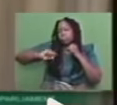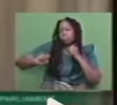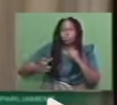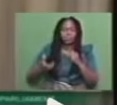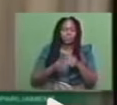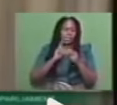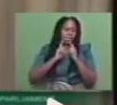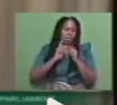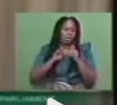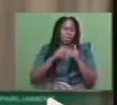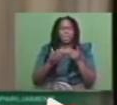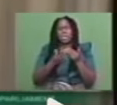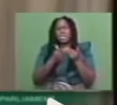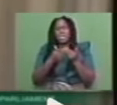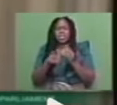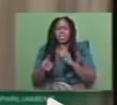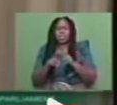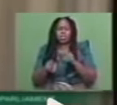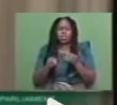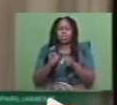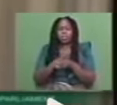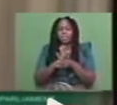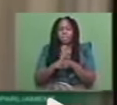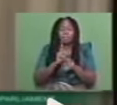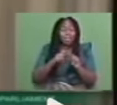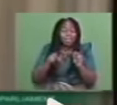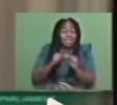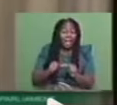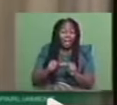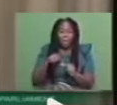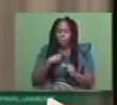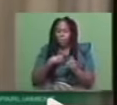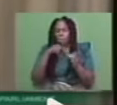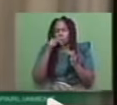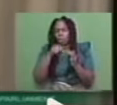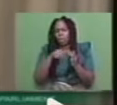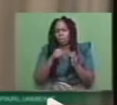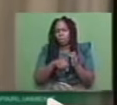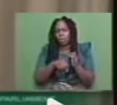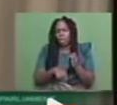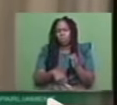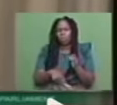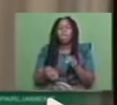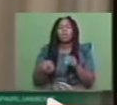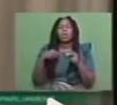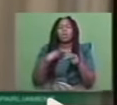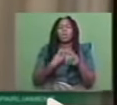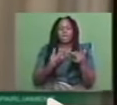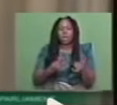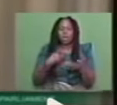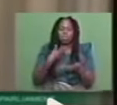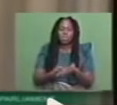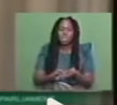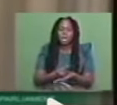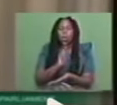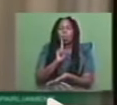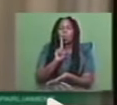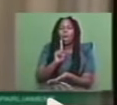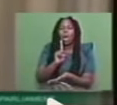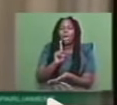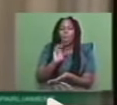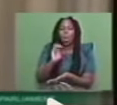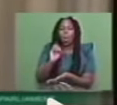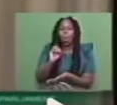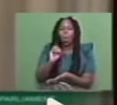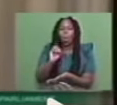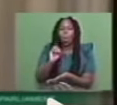business, and it is still where it is, dropping, down now at rank 105. This is administration.